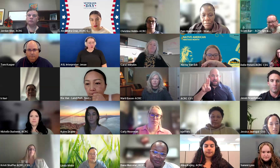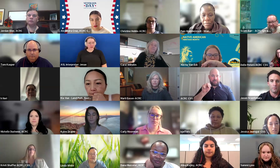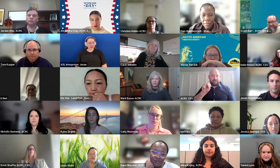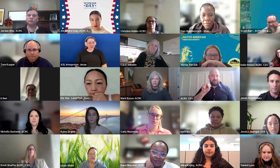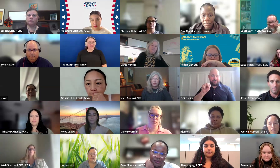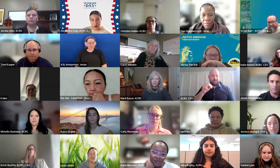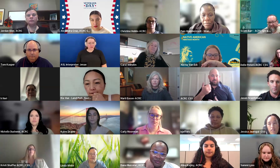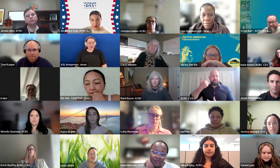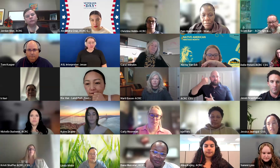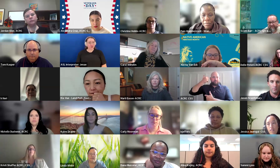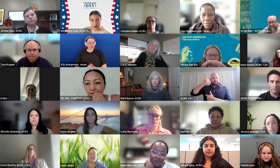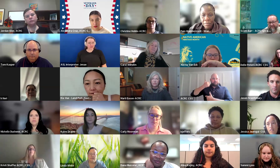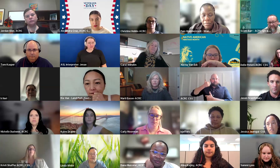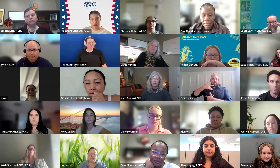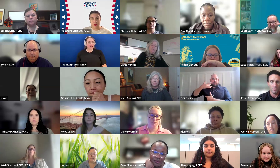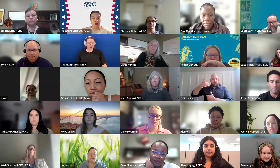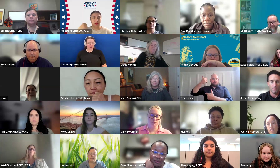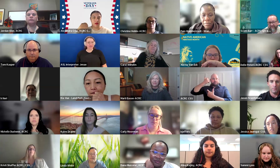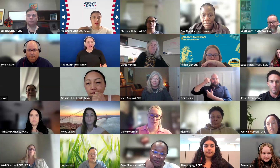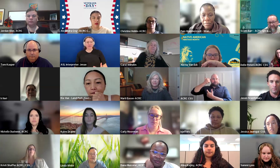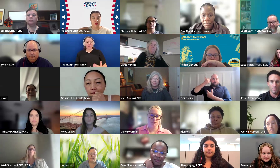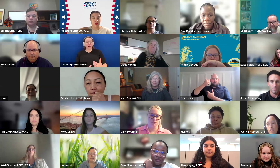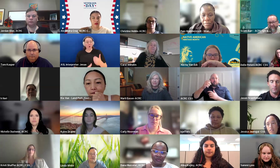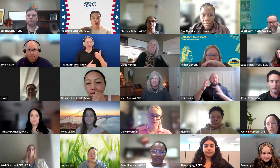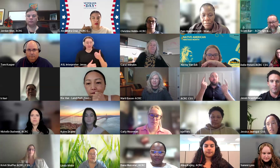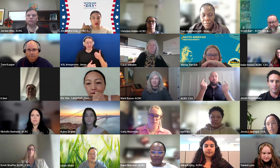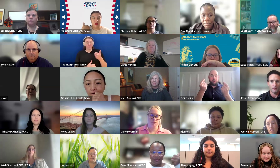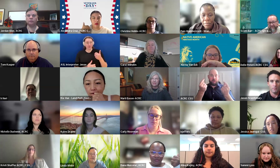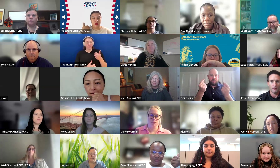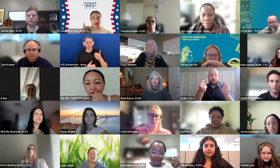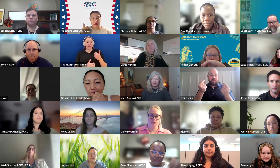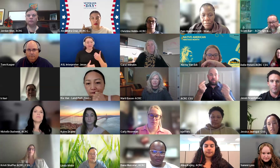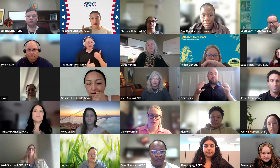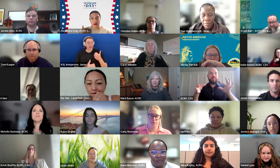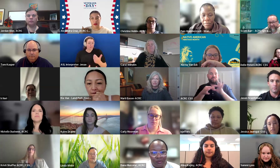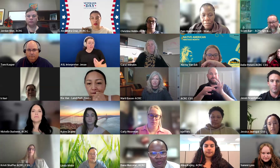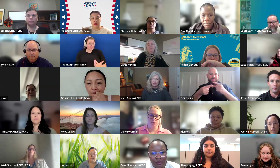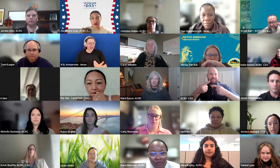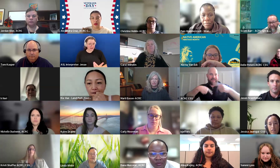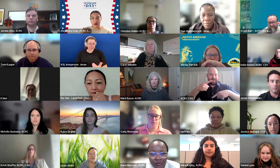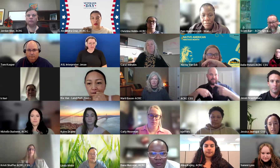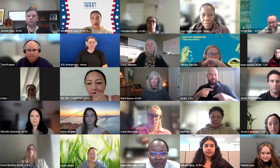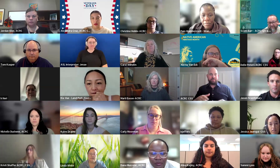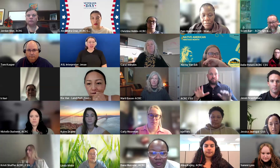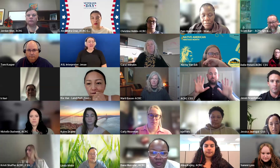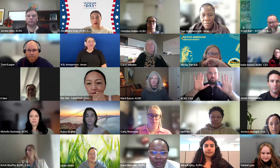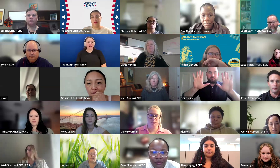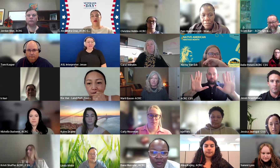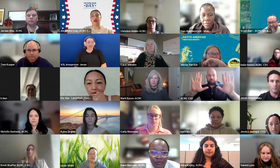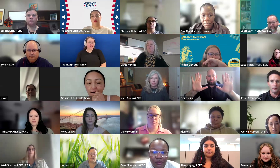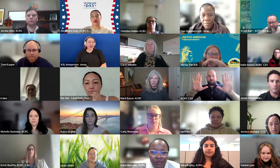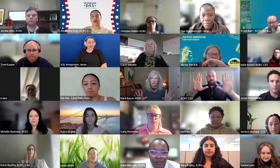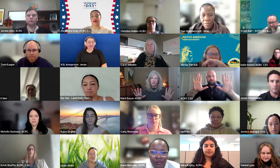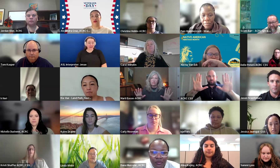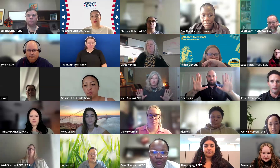So the army typically uses guns and they hold them with a specific stance, and